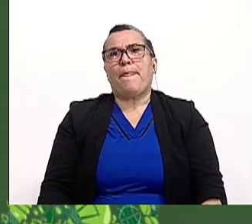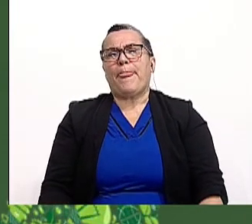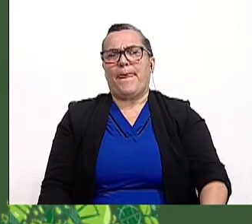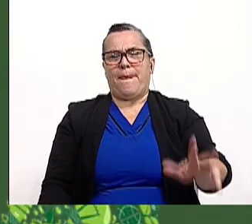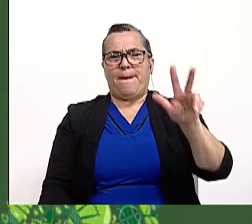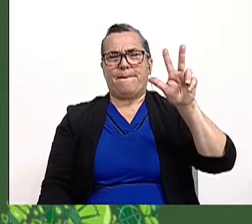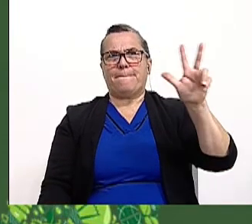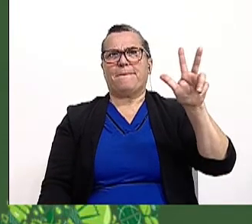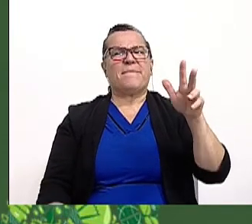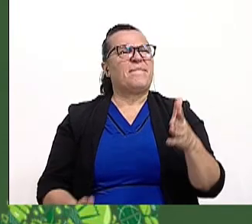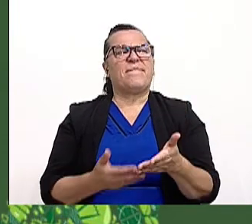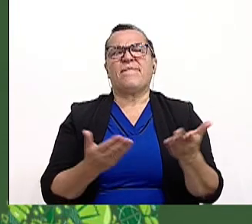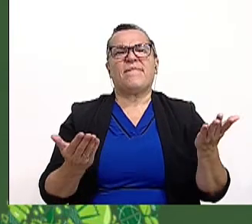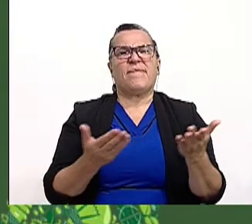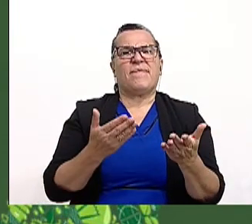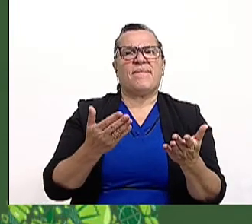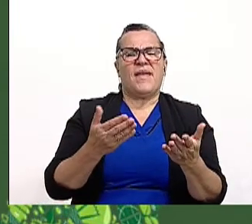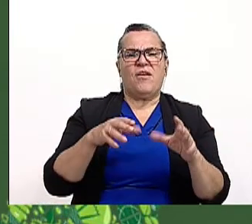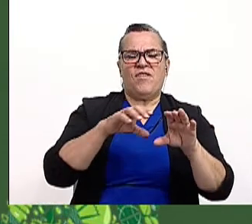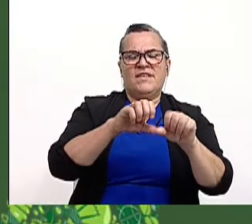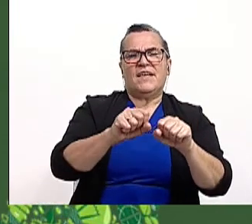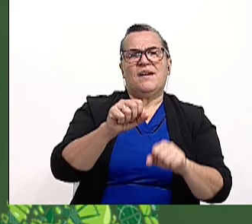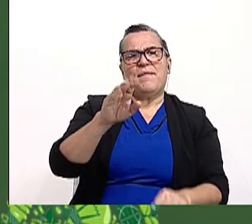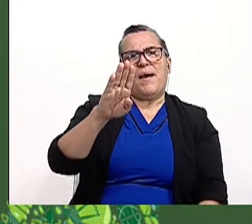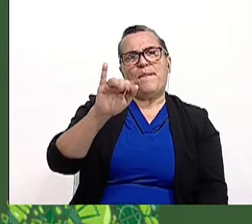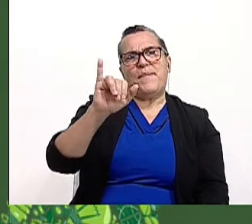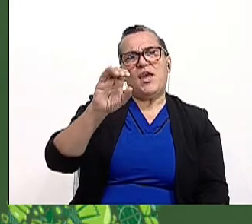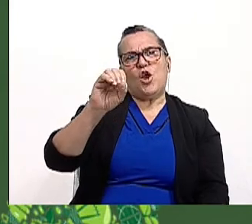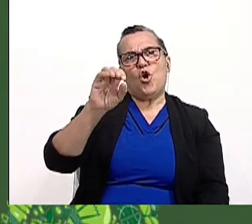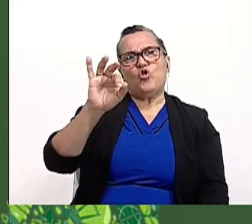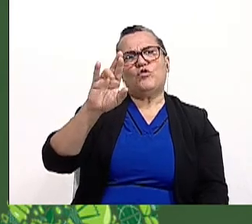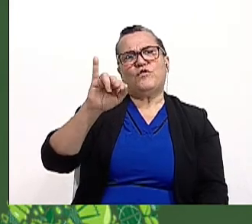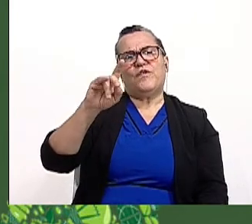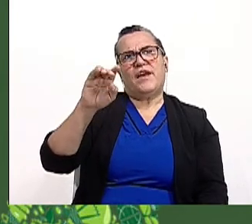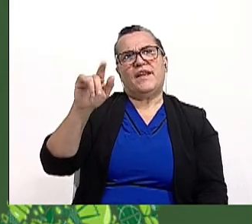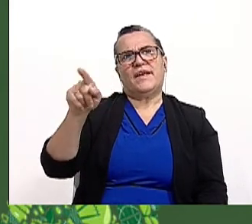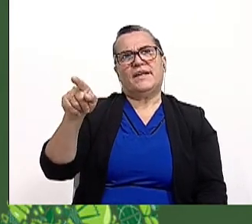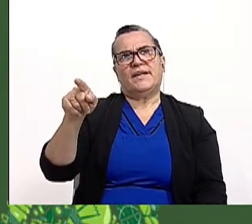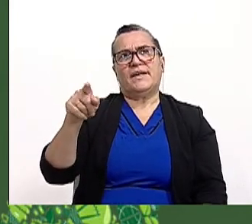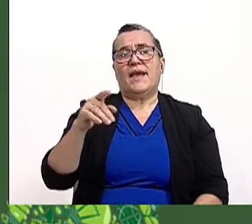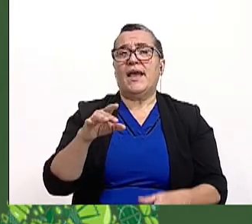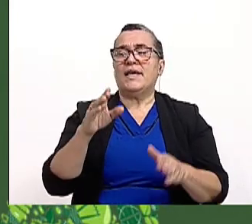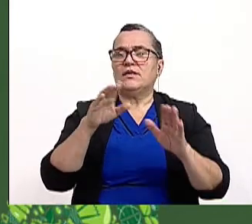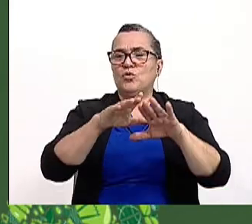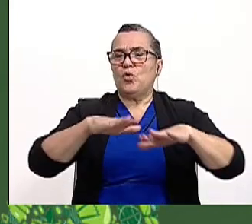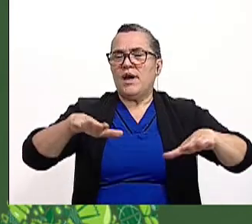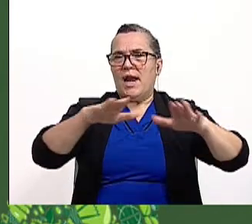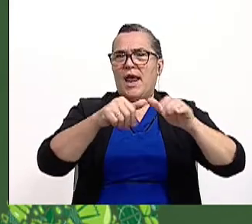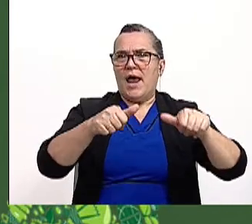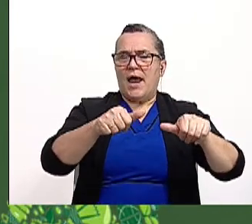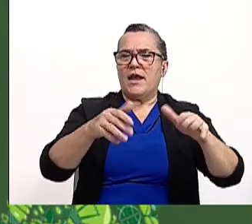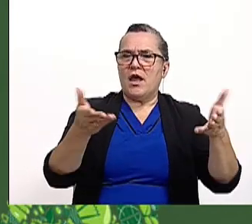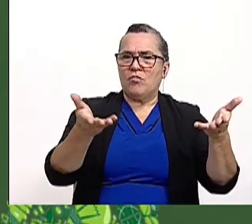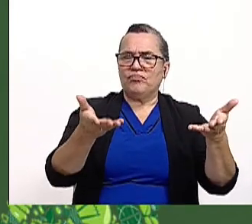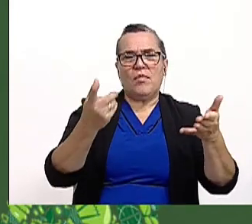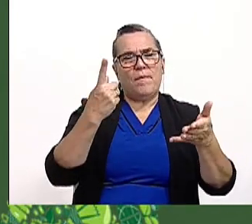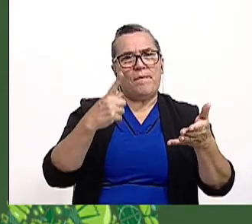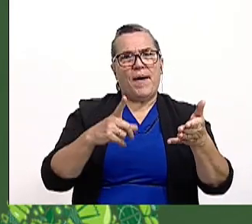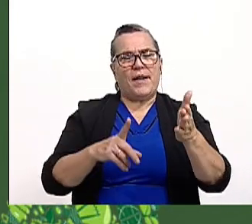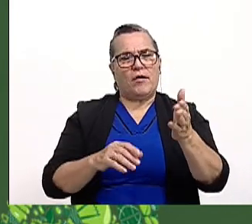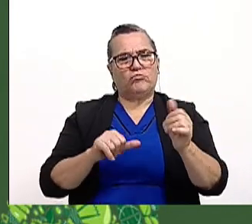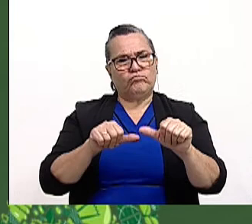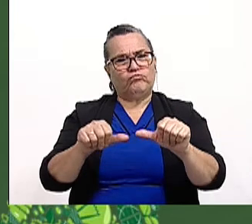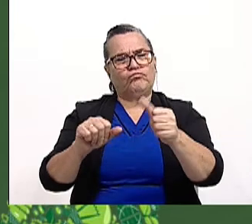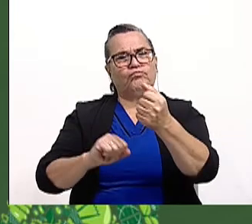What's a Biosphere Reserve? Well, this is a specially designated area for sustainable development